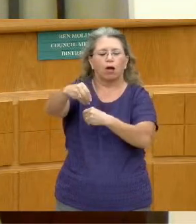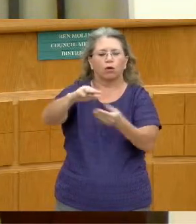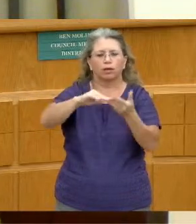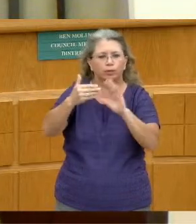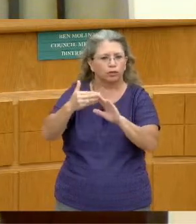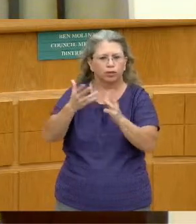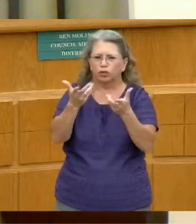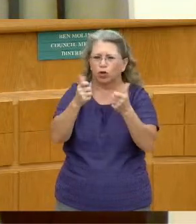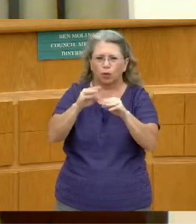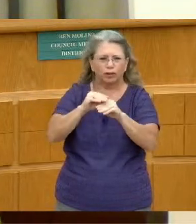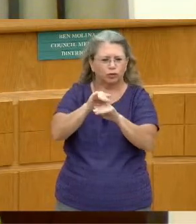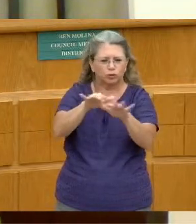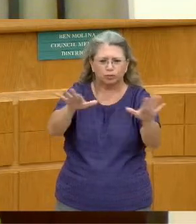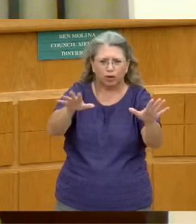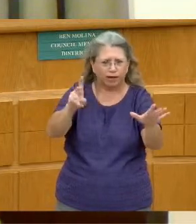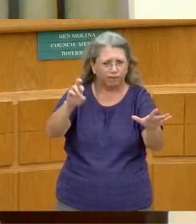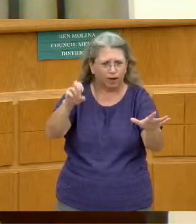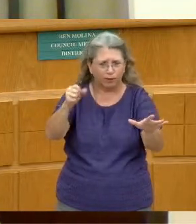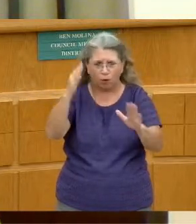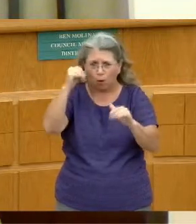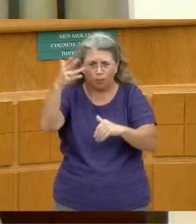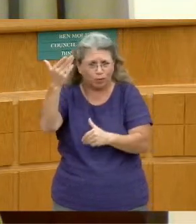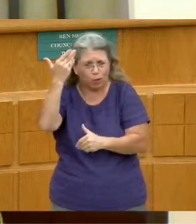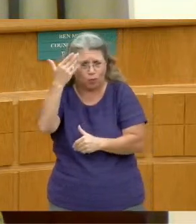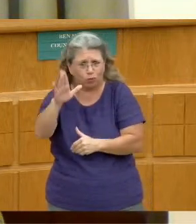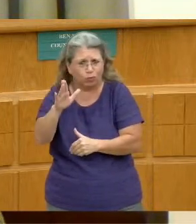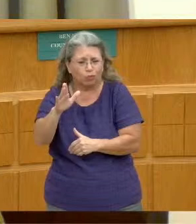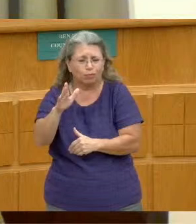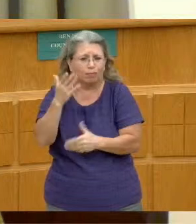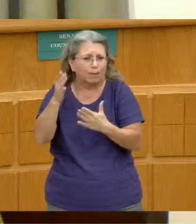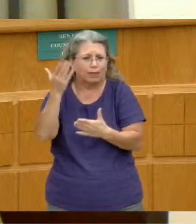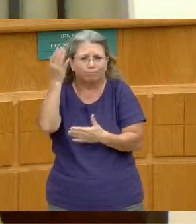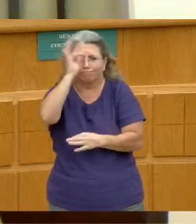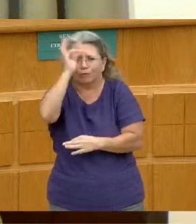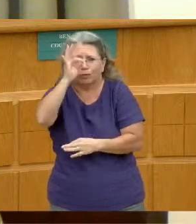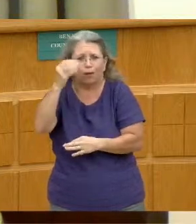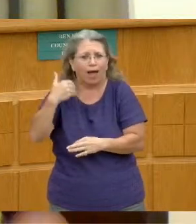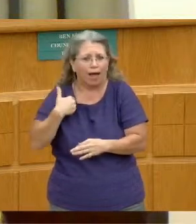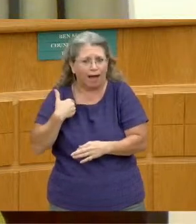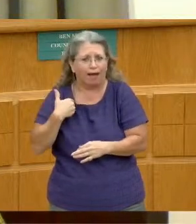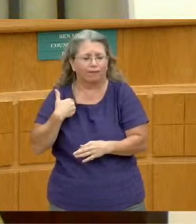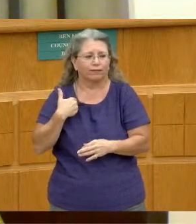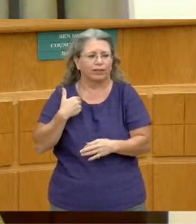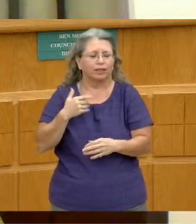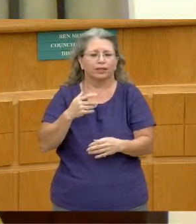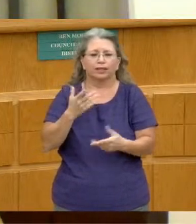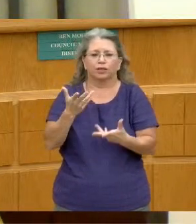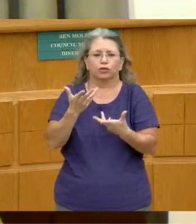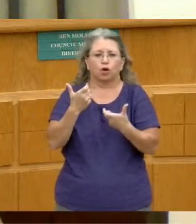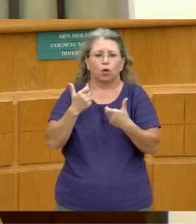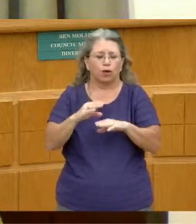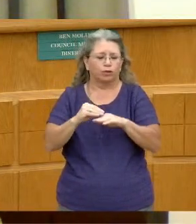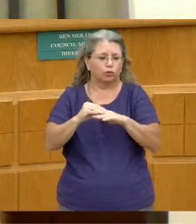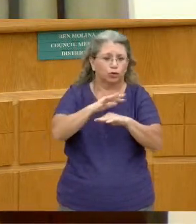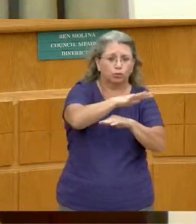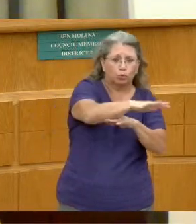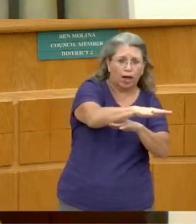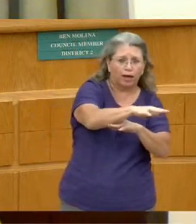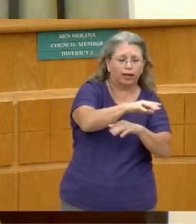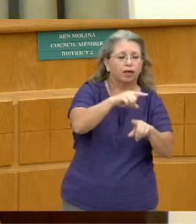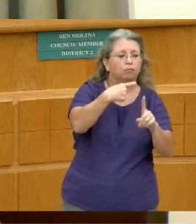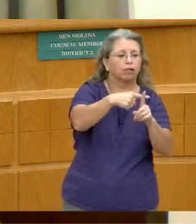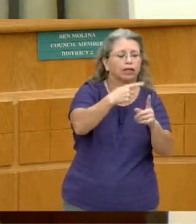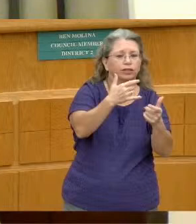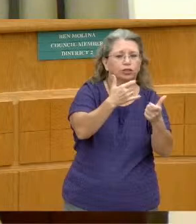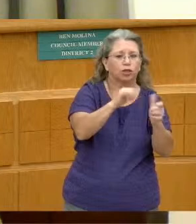a virus. Hopefully you don't have it, but you don't know that until you actually have the virus. And you actually don't want to pick up the virus from